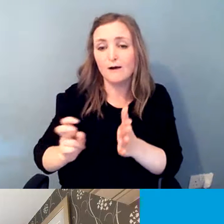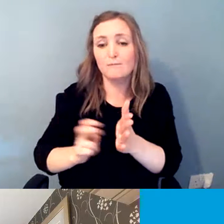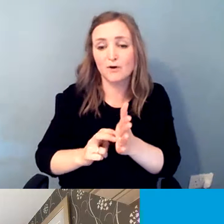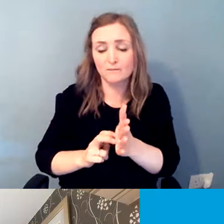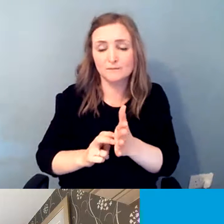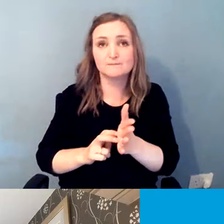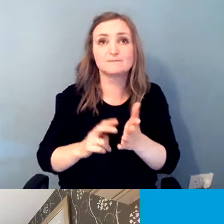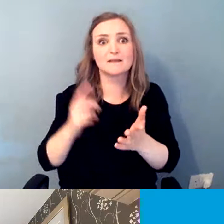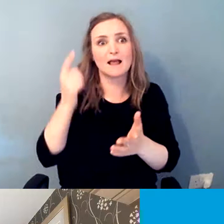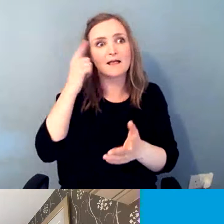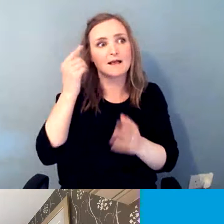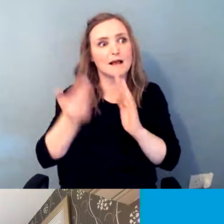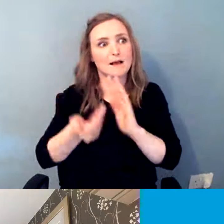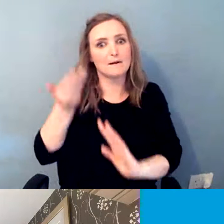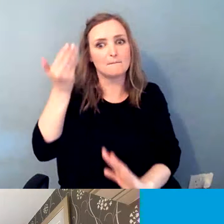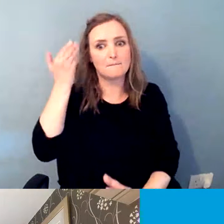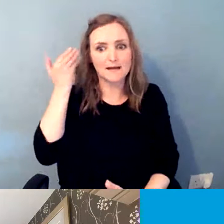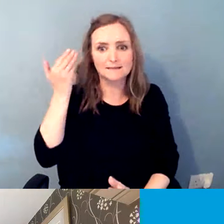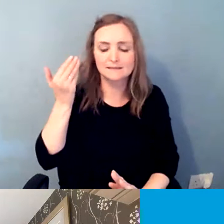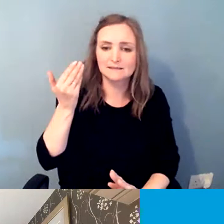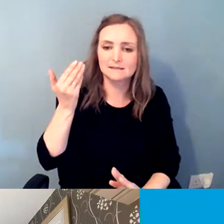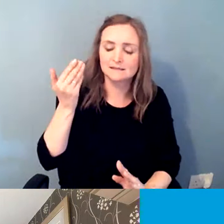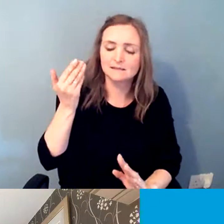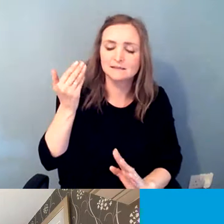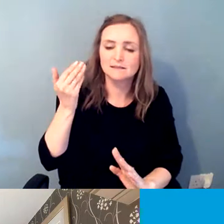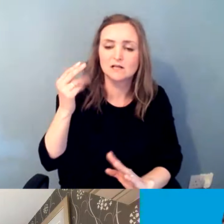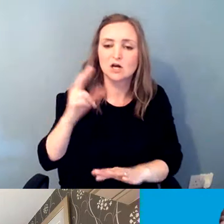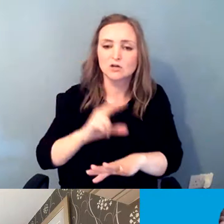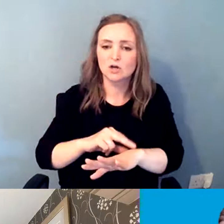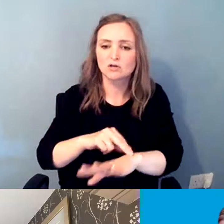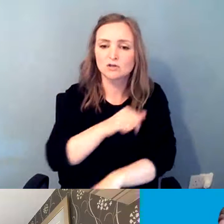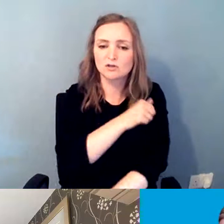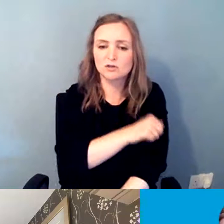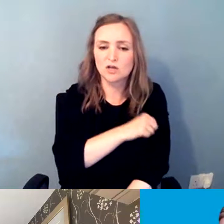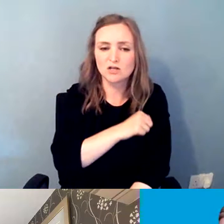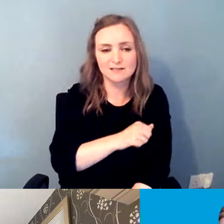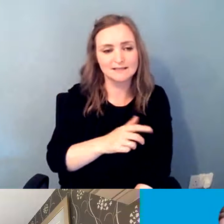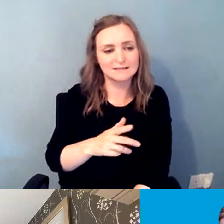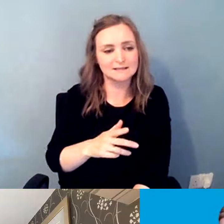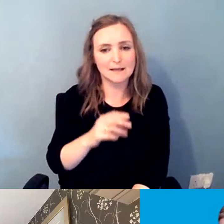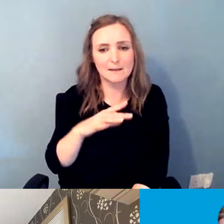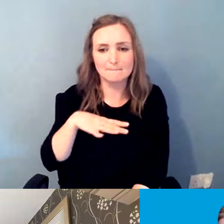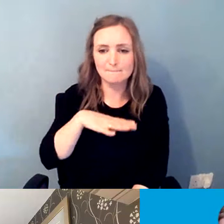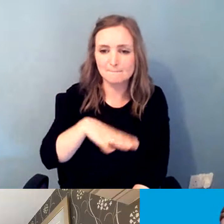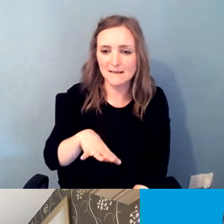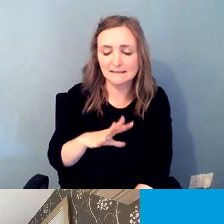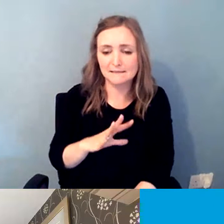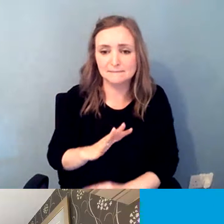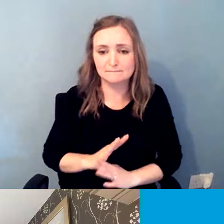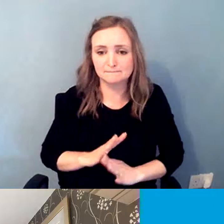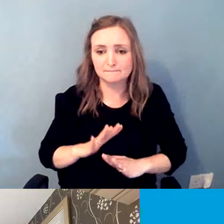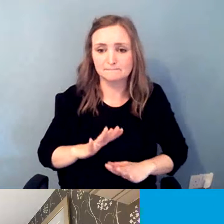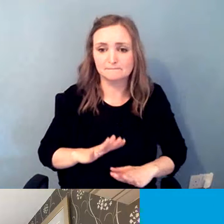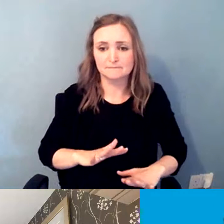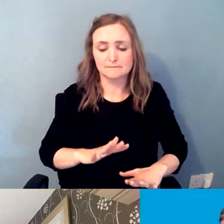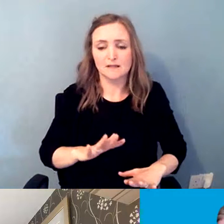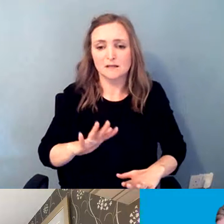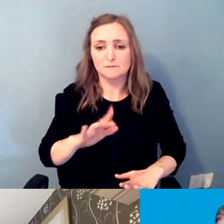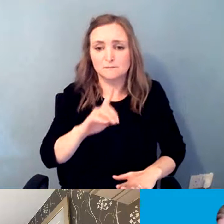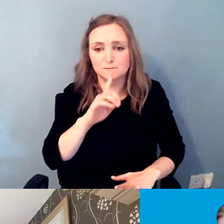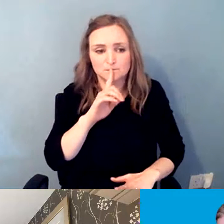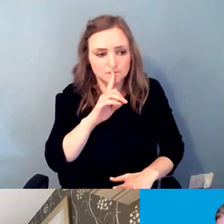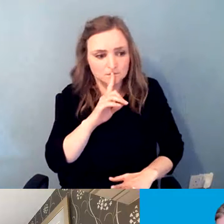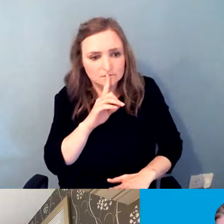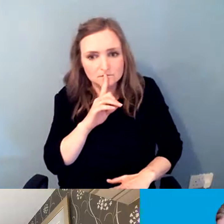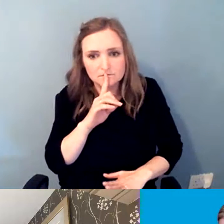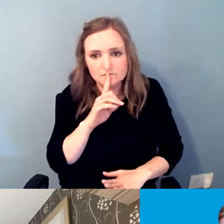very difficult to perhaps have those open and transparent conversations. Equally, I think patients come and they're anxious and they're uptight, and sometimes those